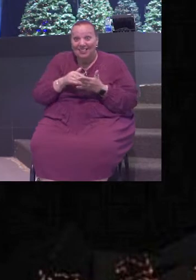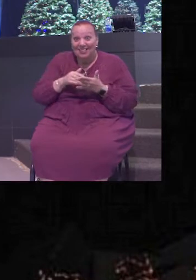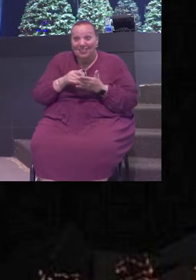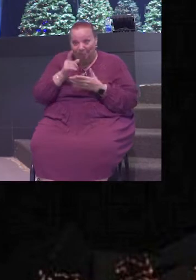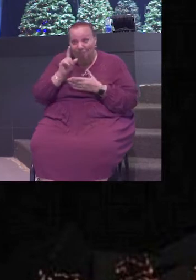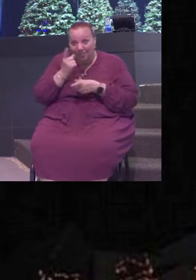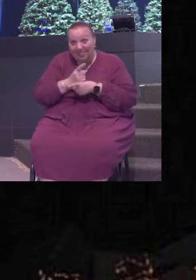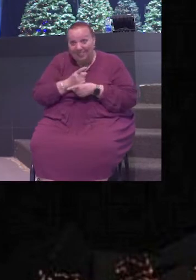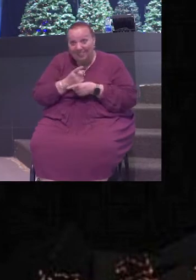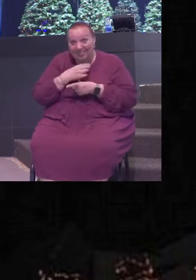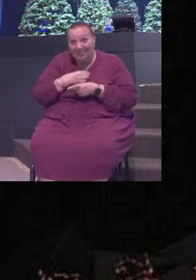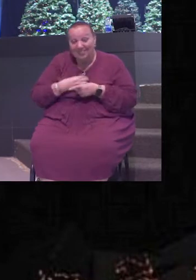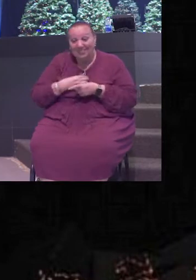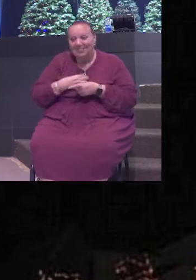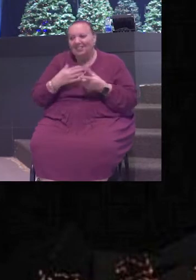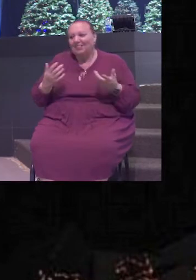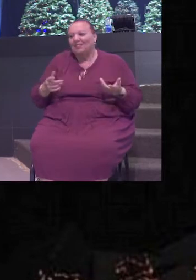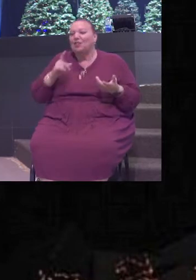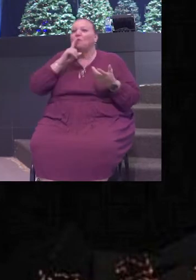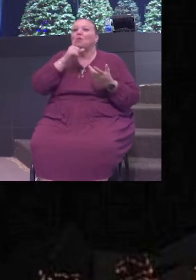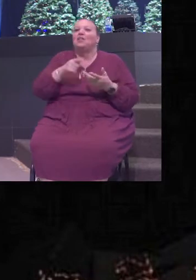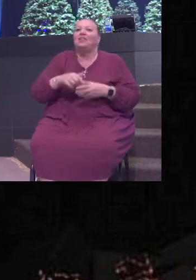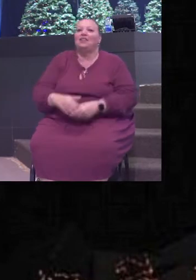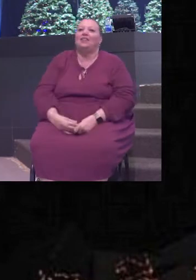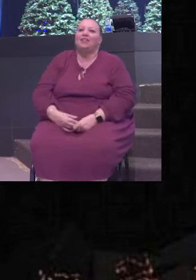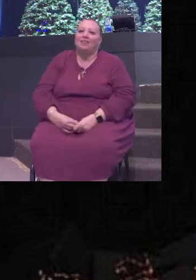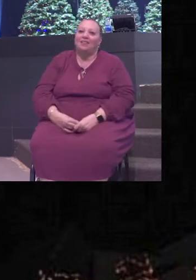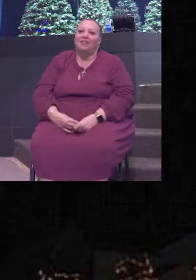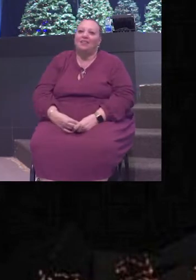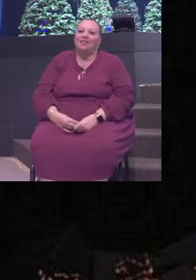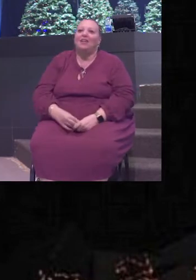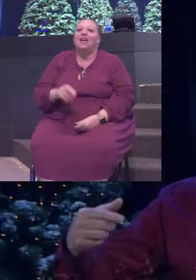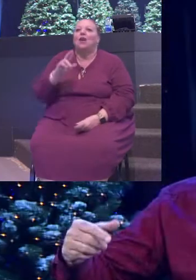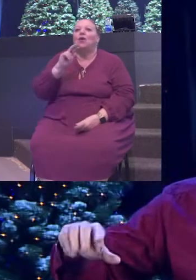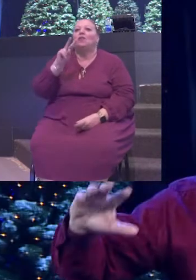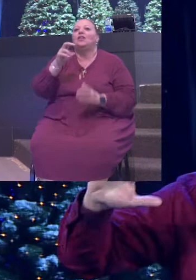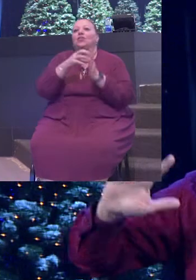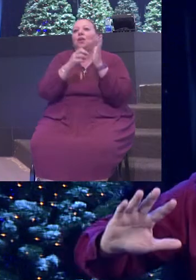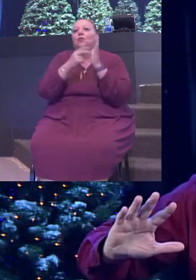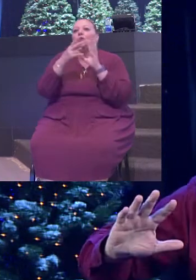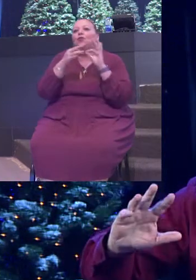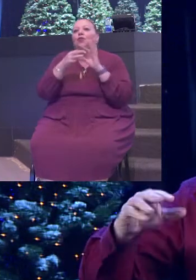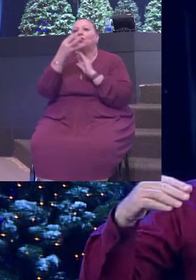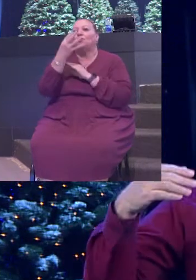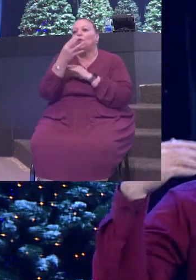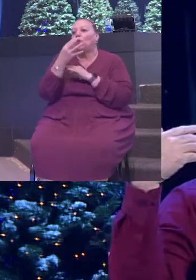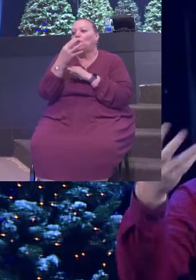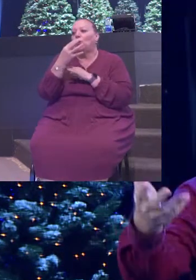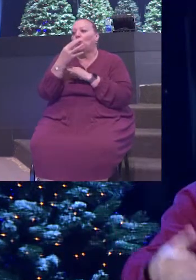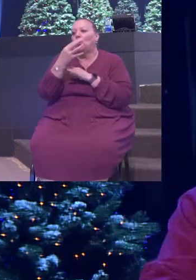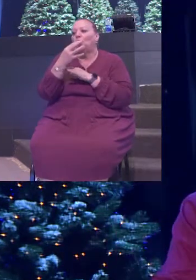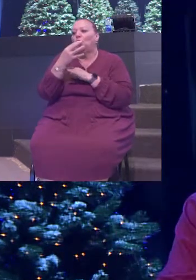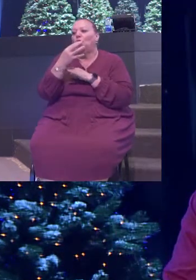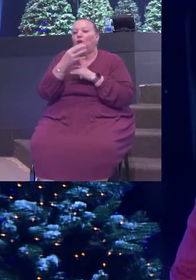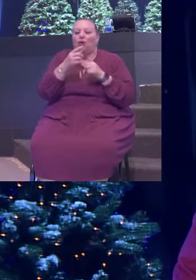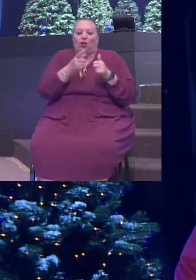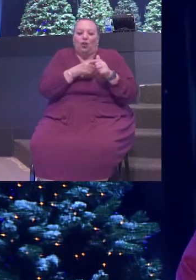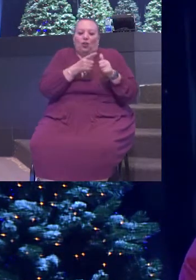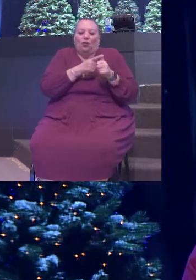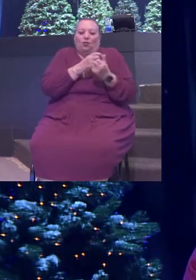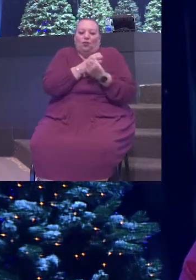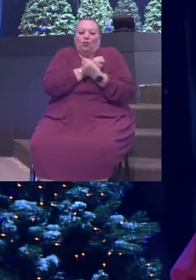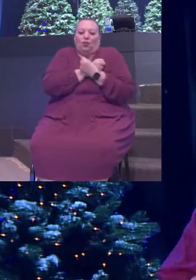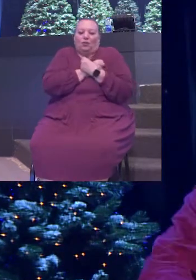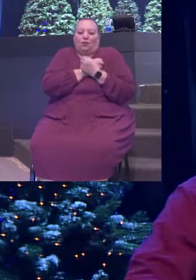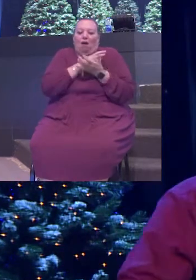Don't you? I mean, really? Revelation chapter 2, verse 4 says, "You have left your first